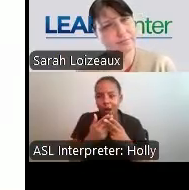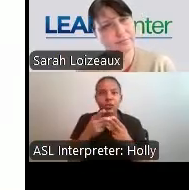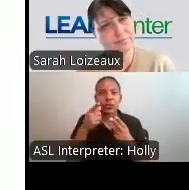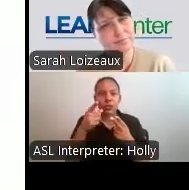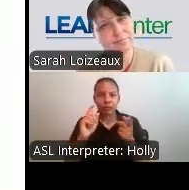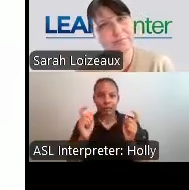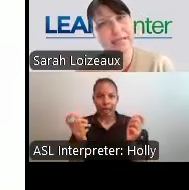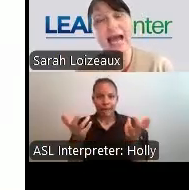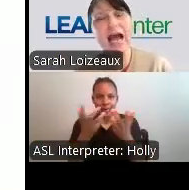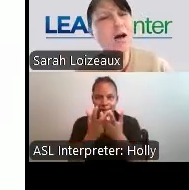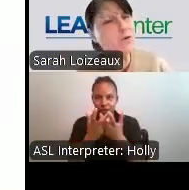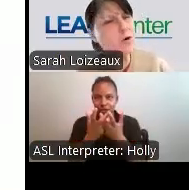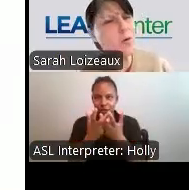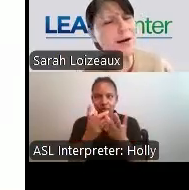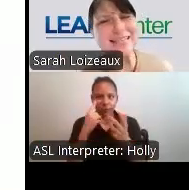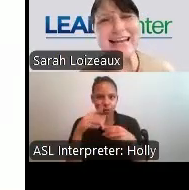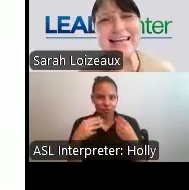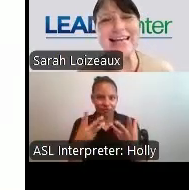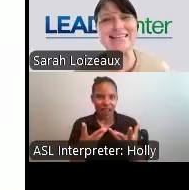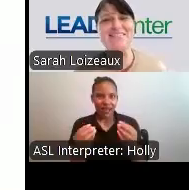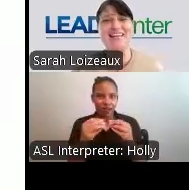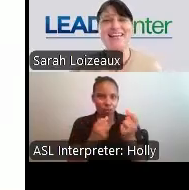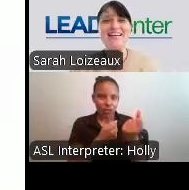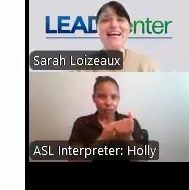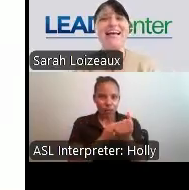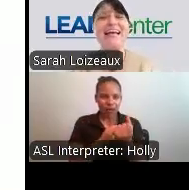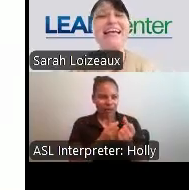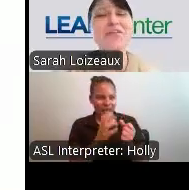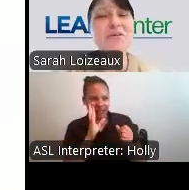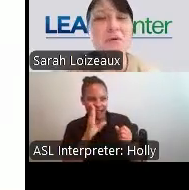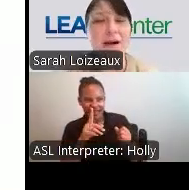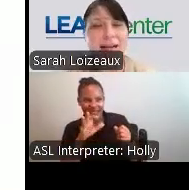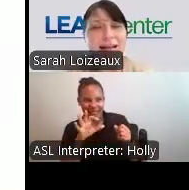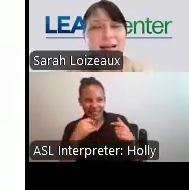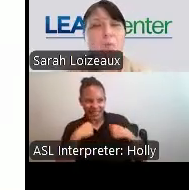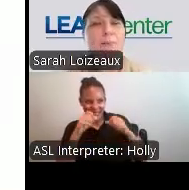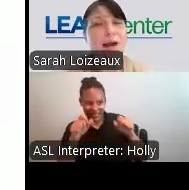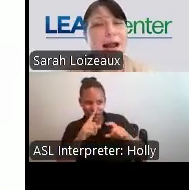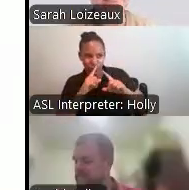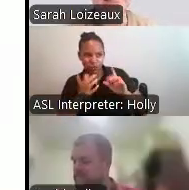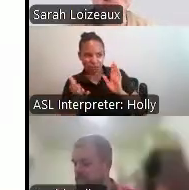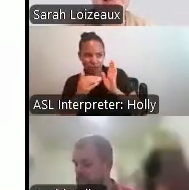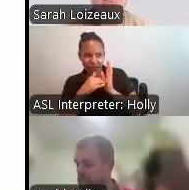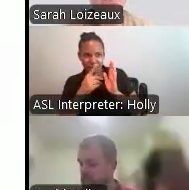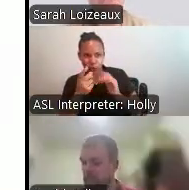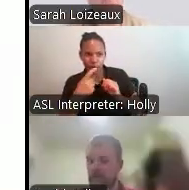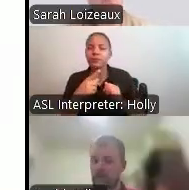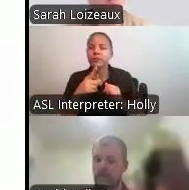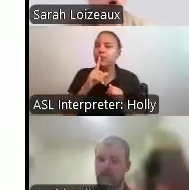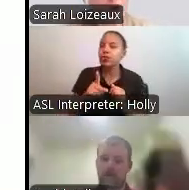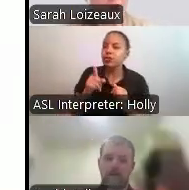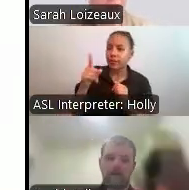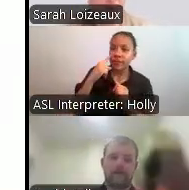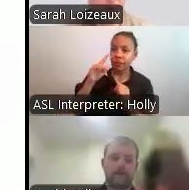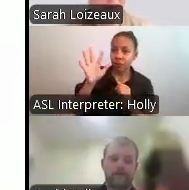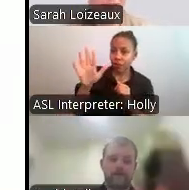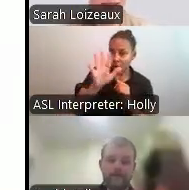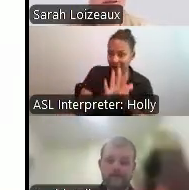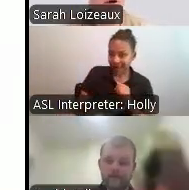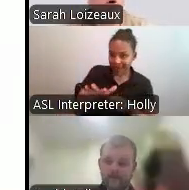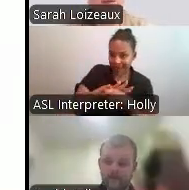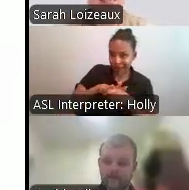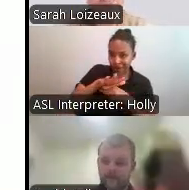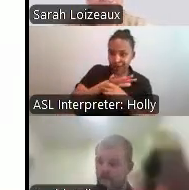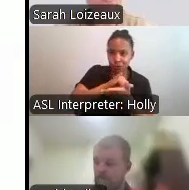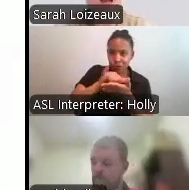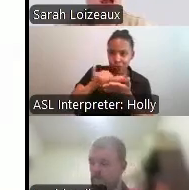Sarah, can you repeat that one more time? This is Of David. I'm course I sorry. can, David. In New York, what practices have you found work with employers in